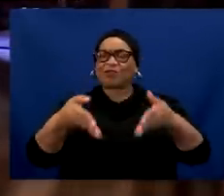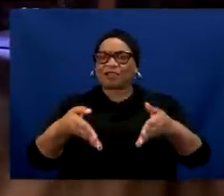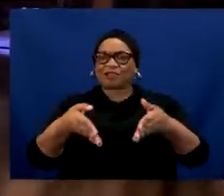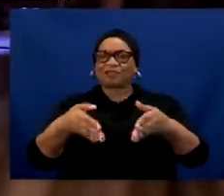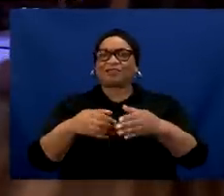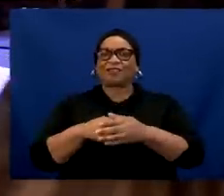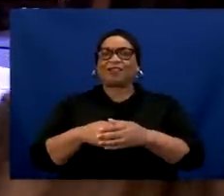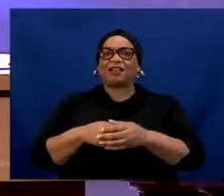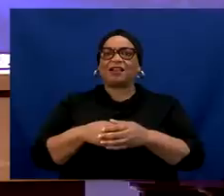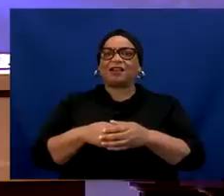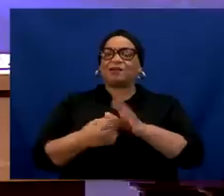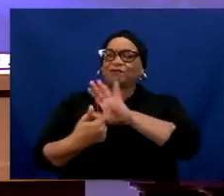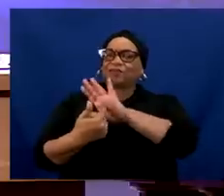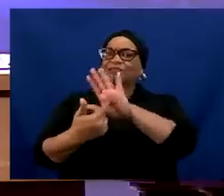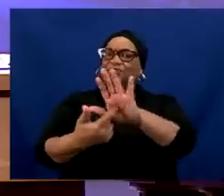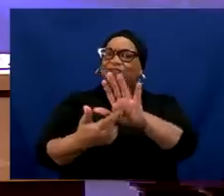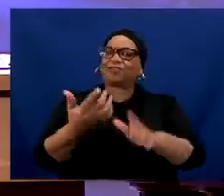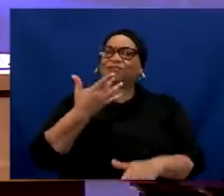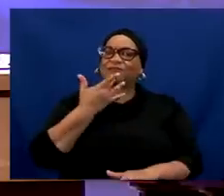show favor to.